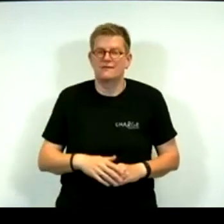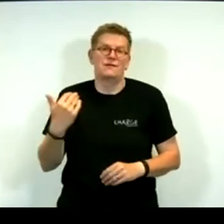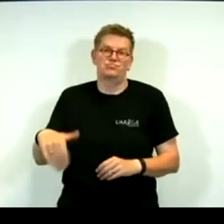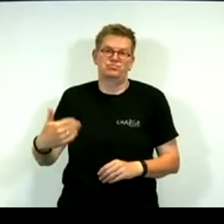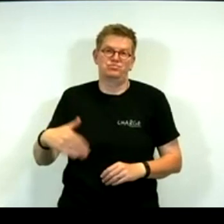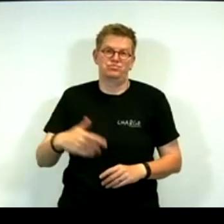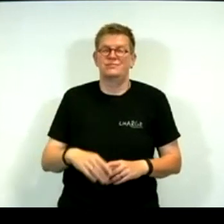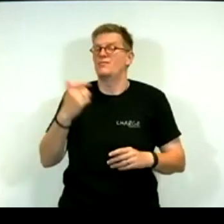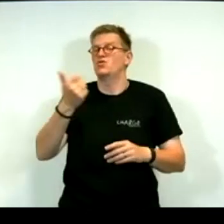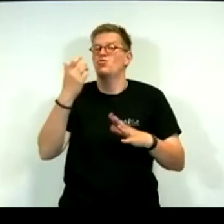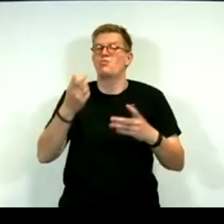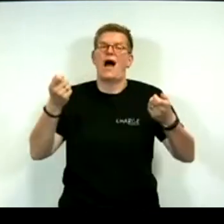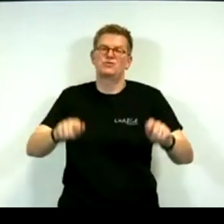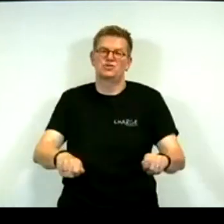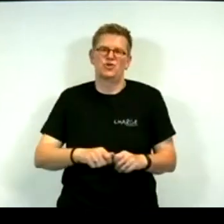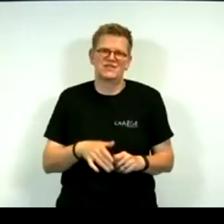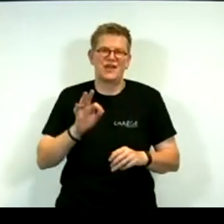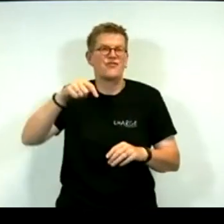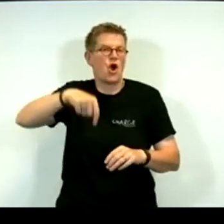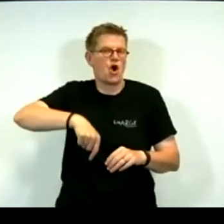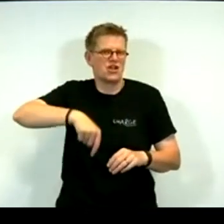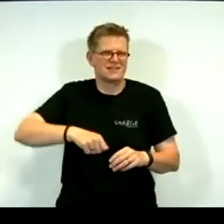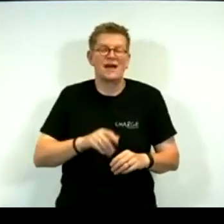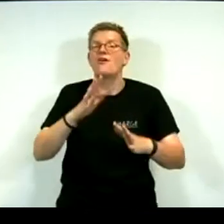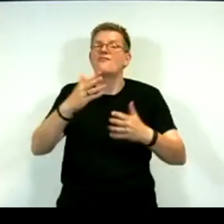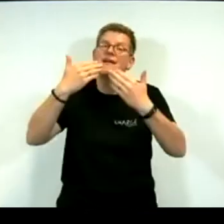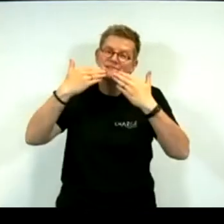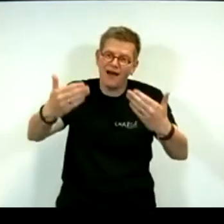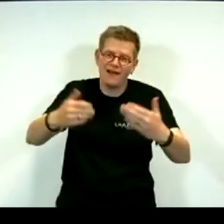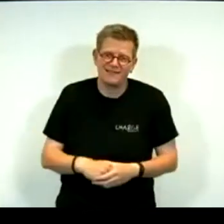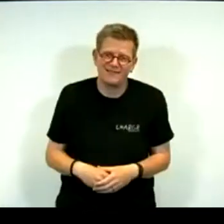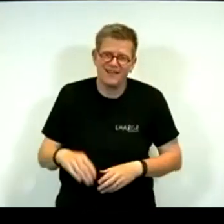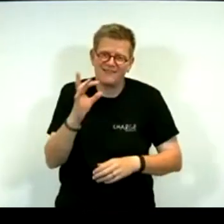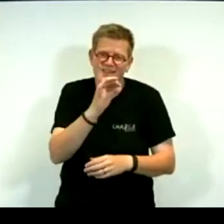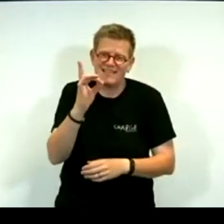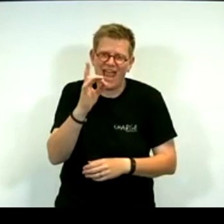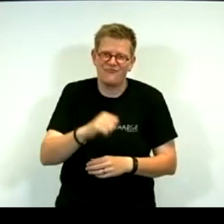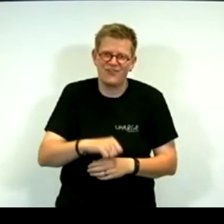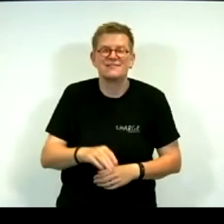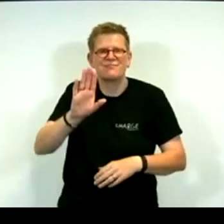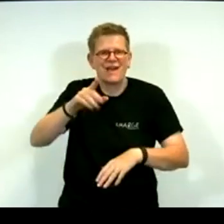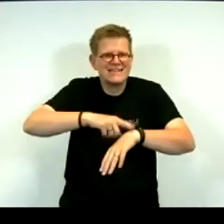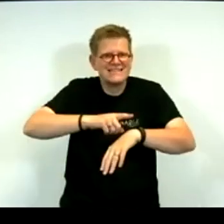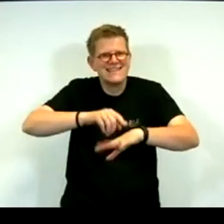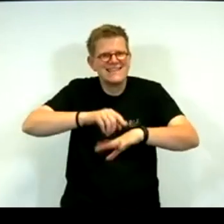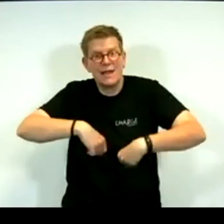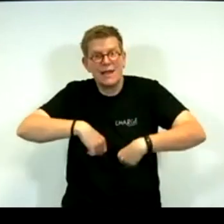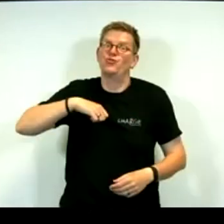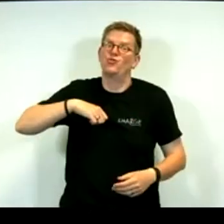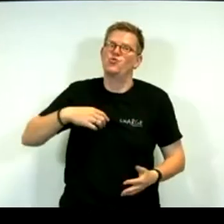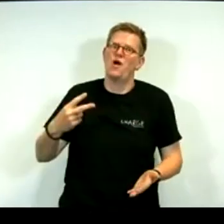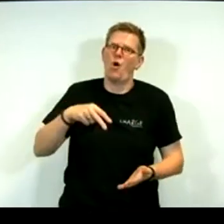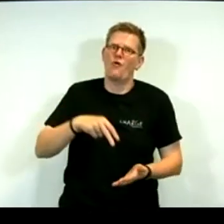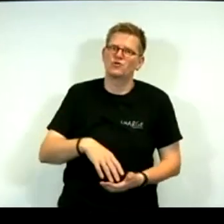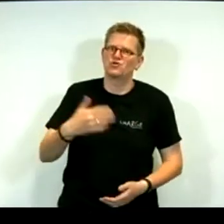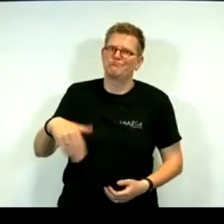As always, this has been a great presentation and a wonderful closing to today's conference. Thank you very much, David, for taking the time, for